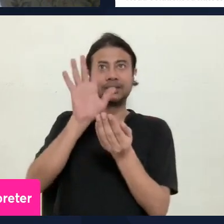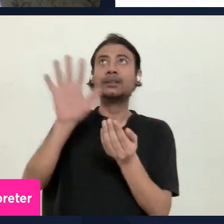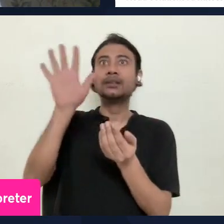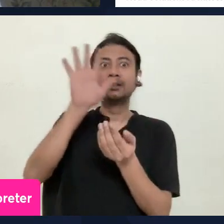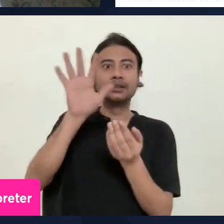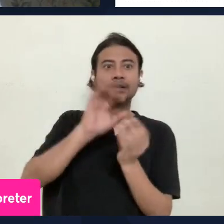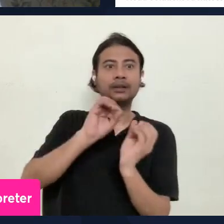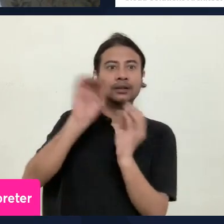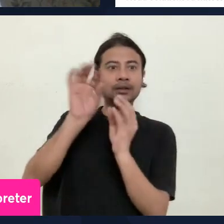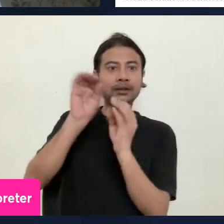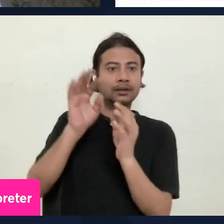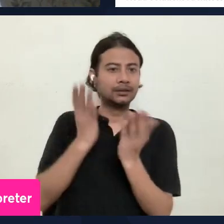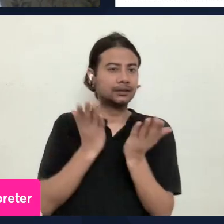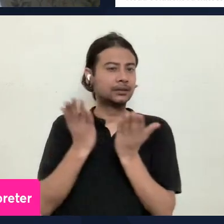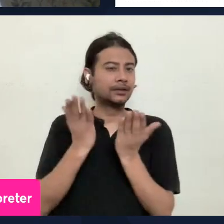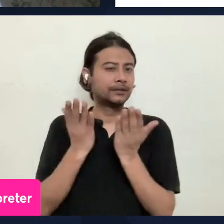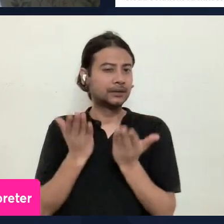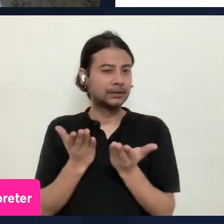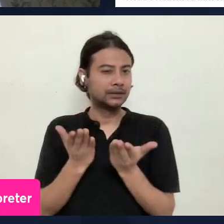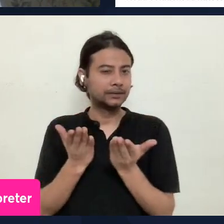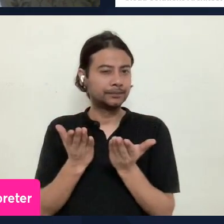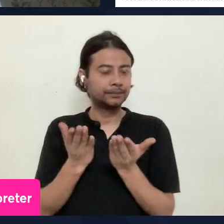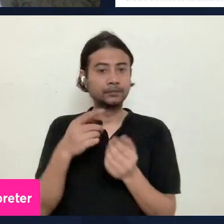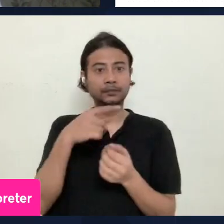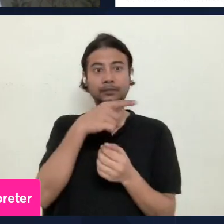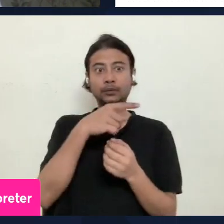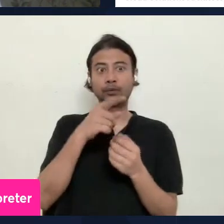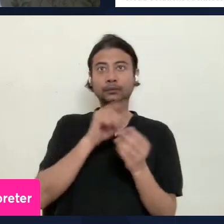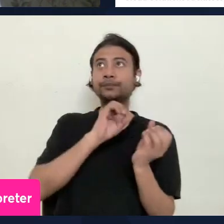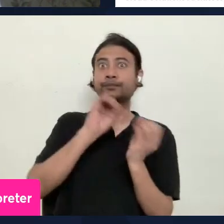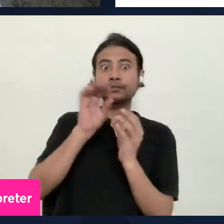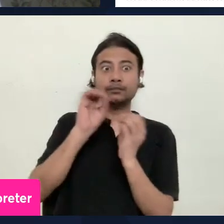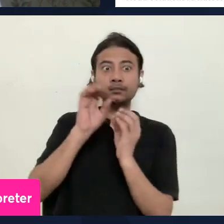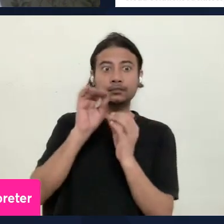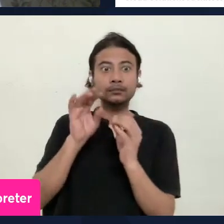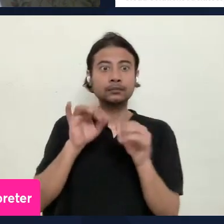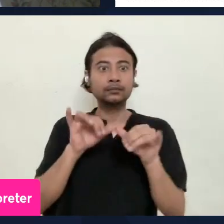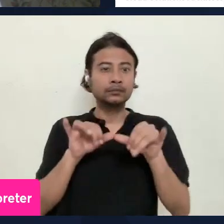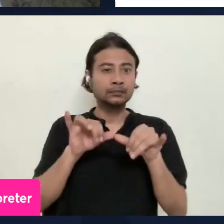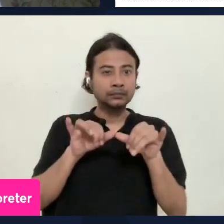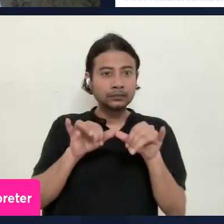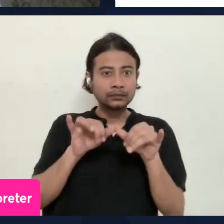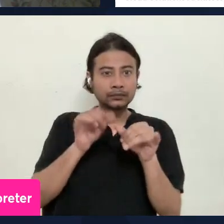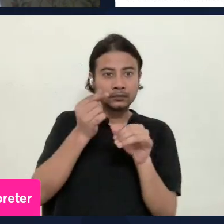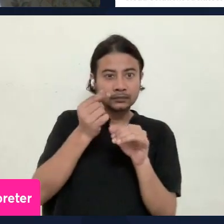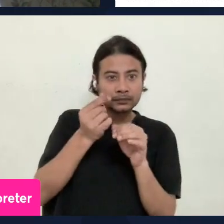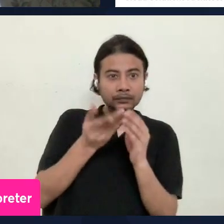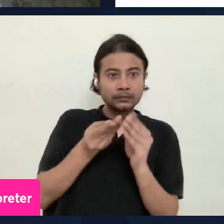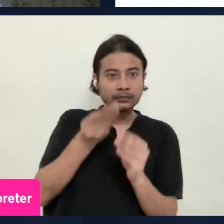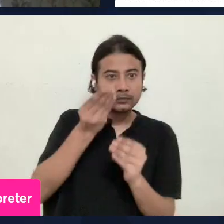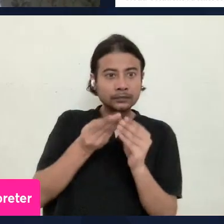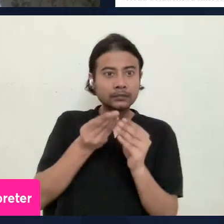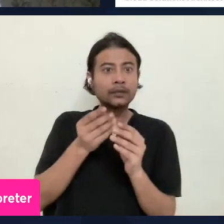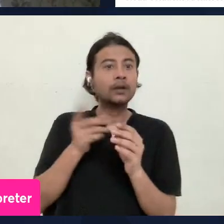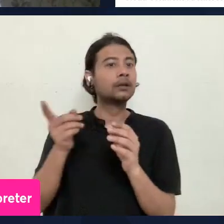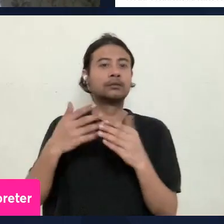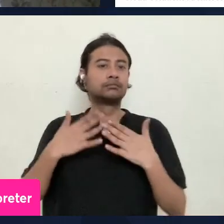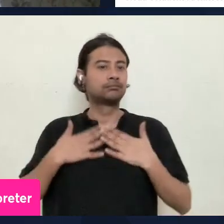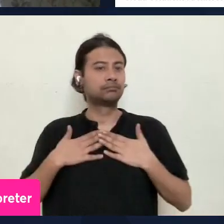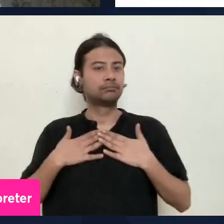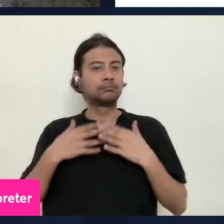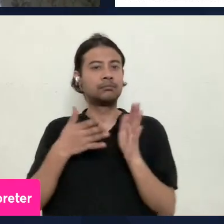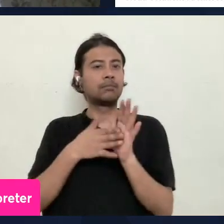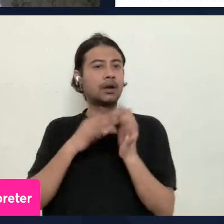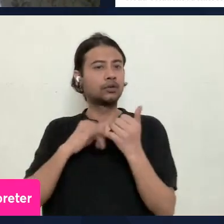service. You don't need to monitor, manage, and maintain this. Microsoft do that for you. You simply consume it. So the actual wider